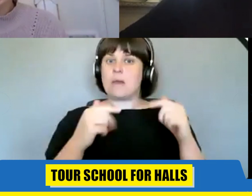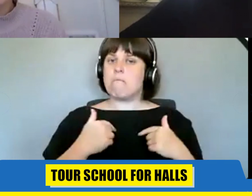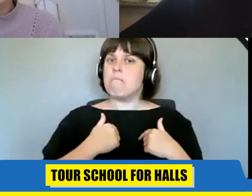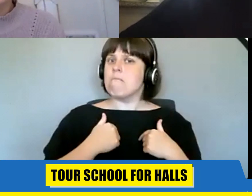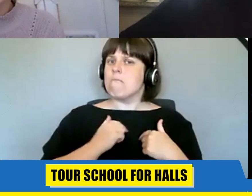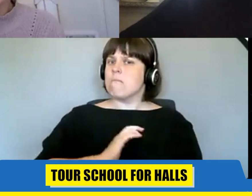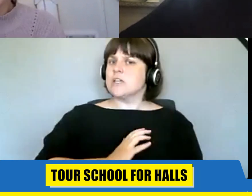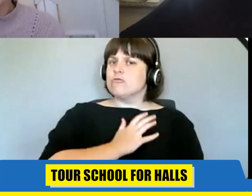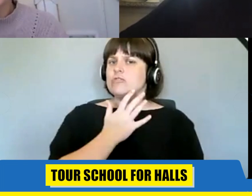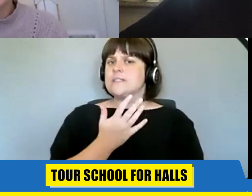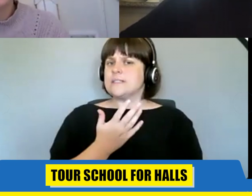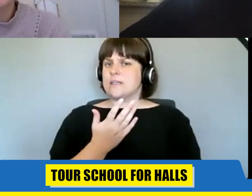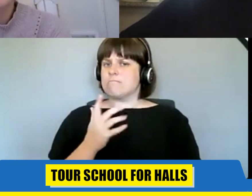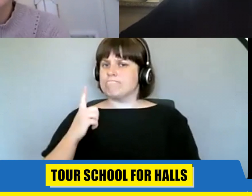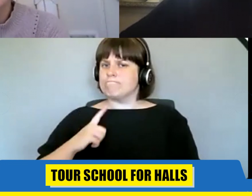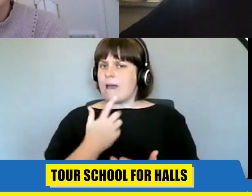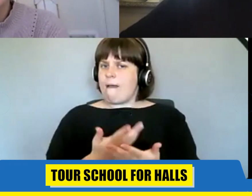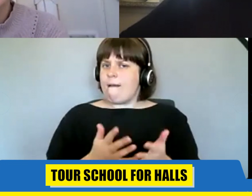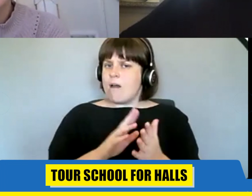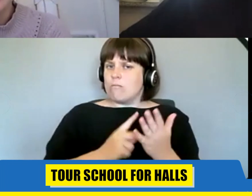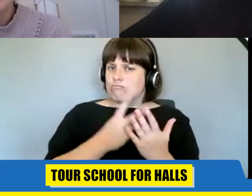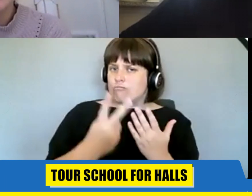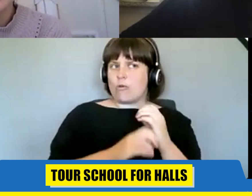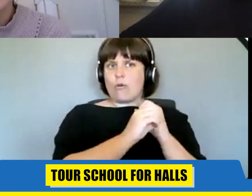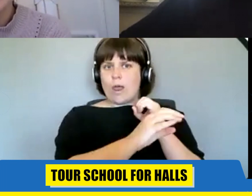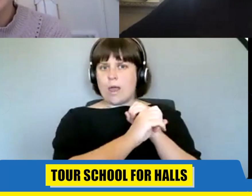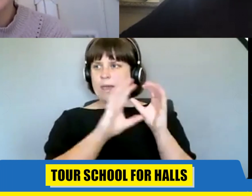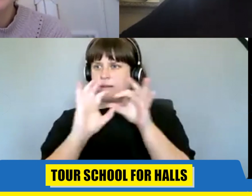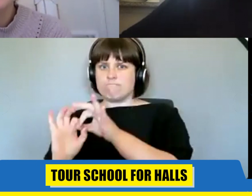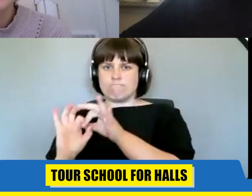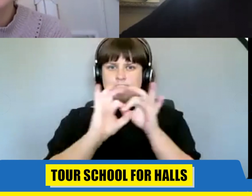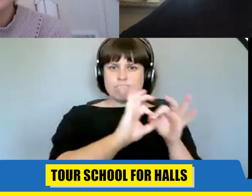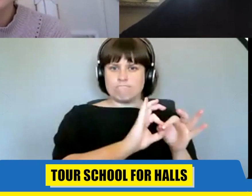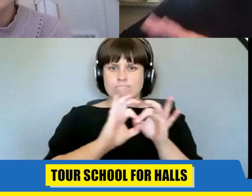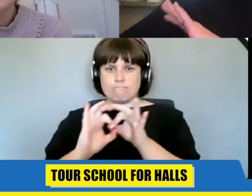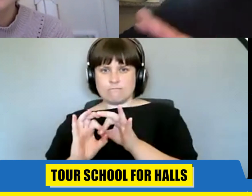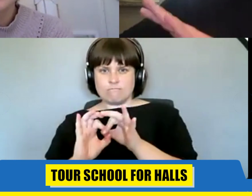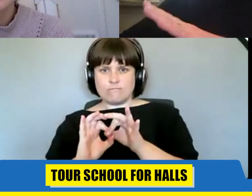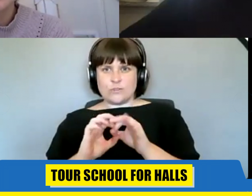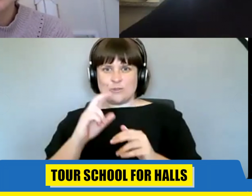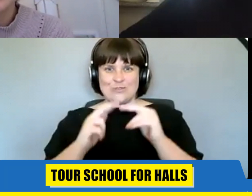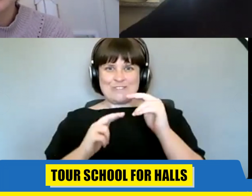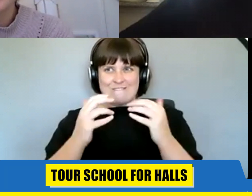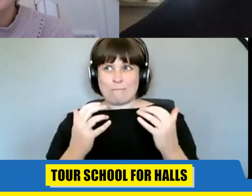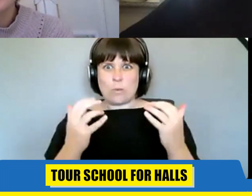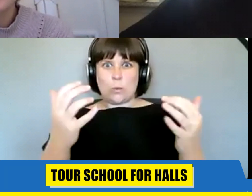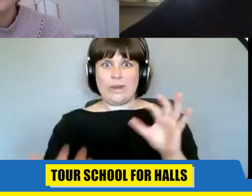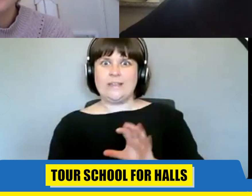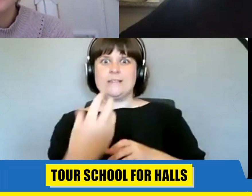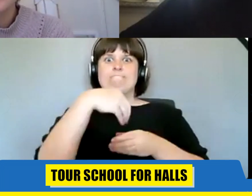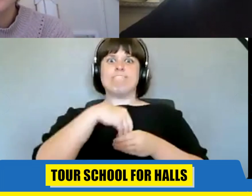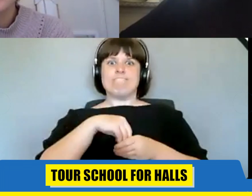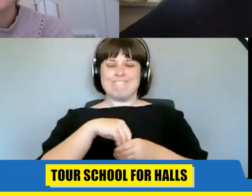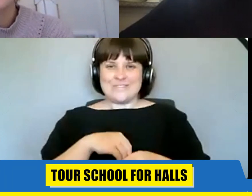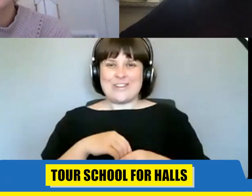in how programming and marketing work together to build audiences stems from way back then, which